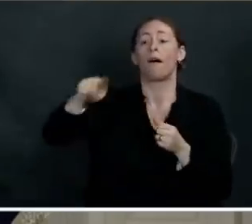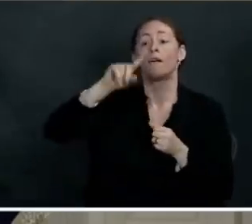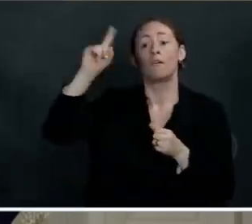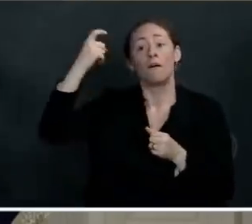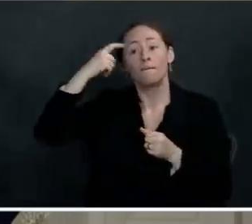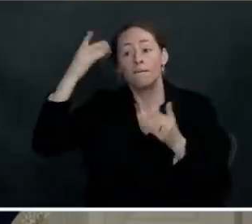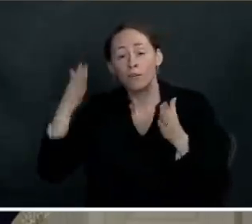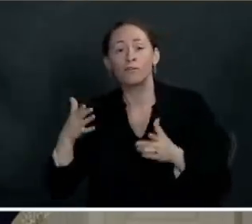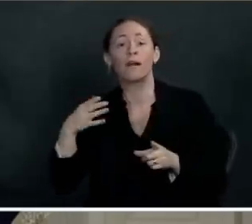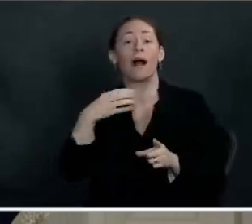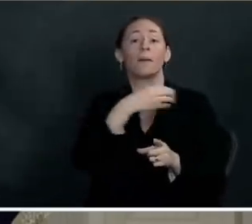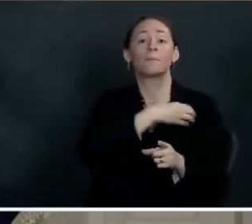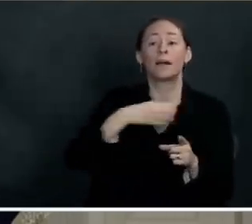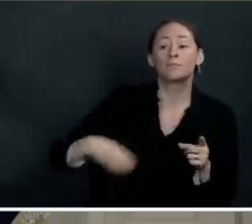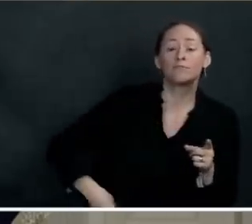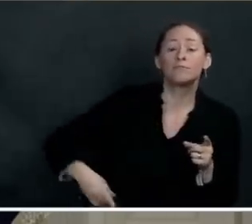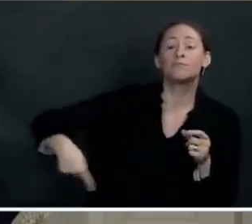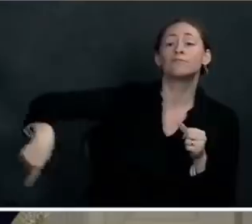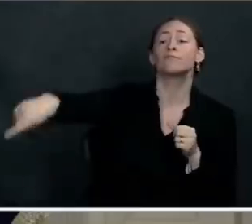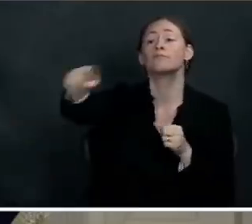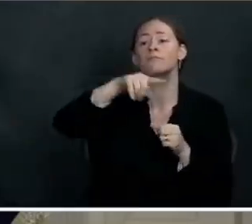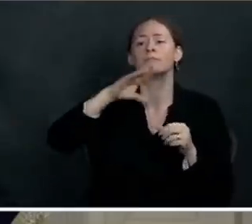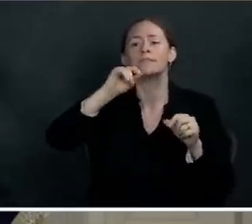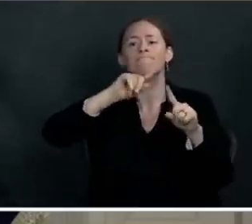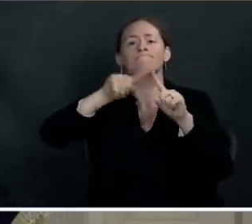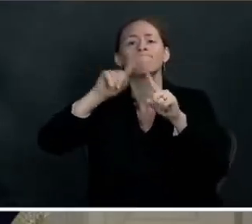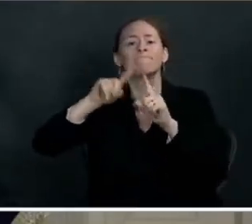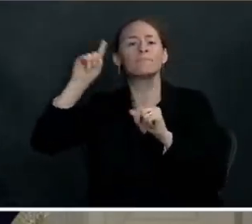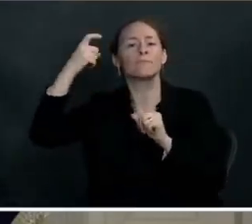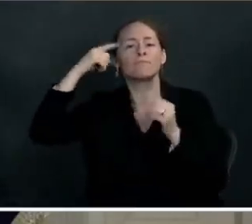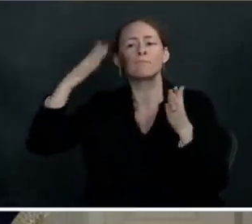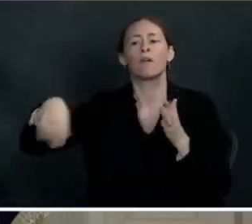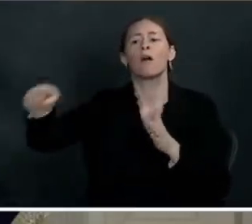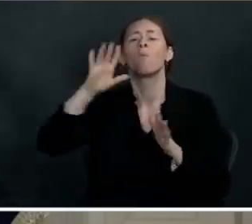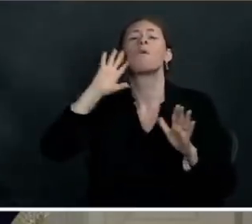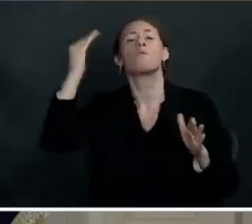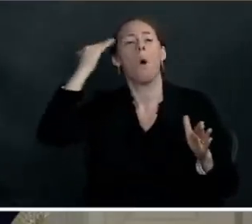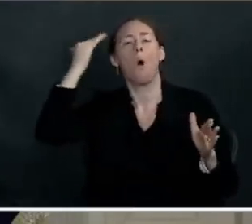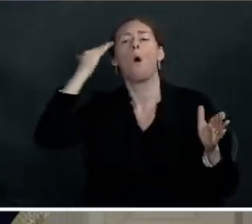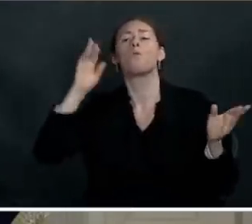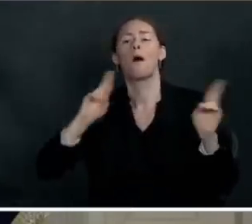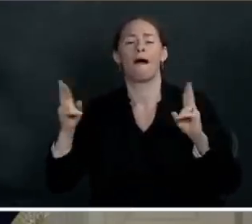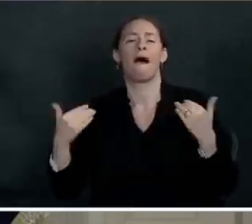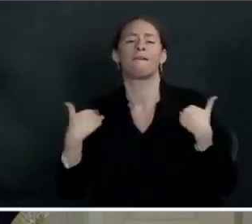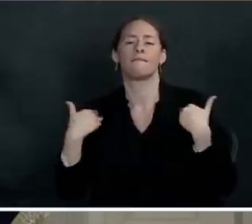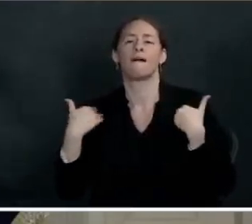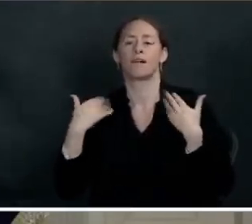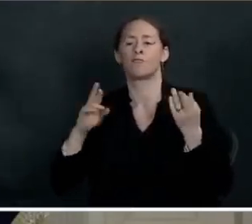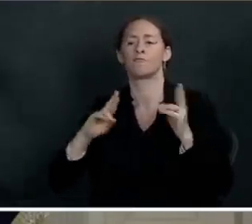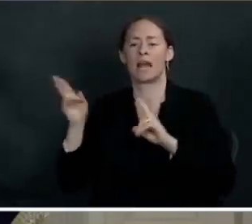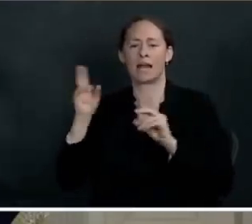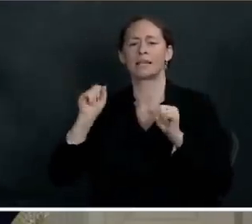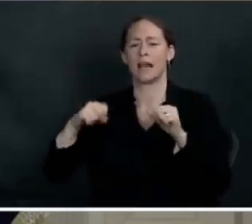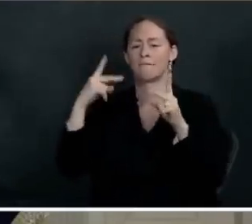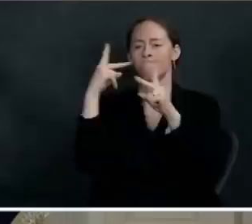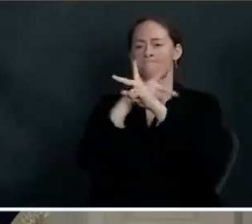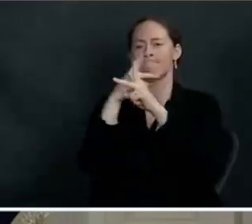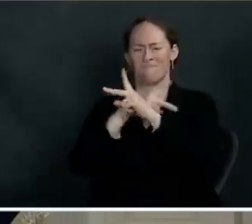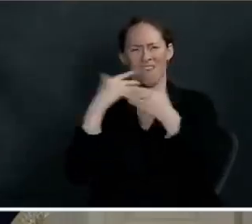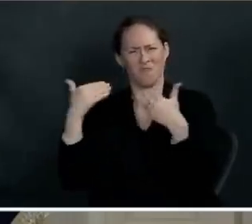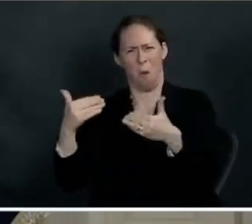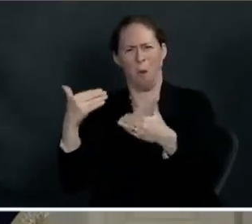have greater certainty around supply so they can carry out their plans to vaccinate as many people as possible.